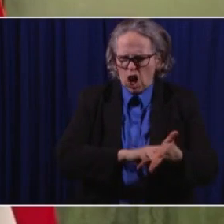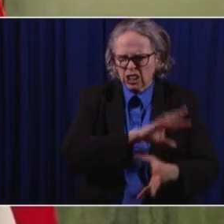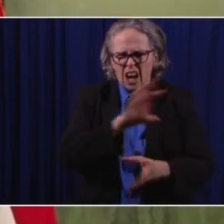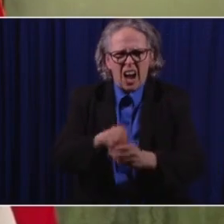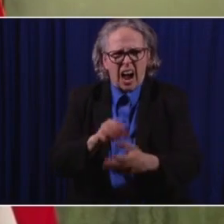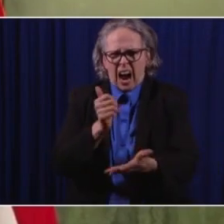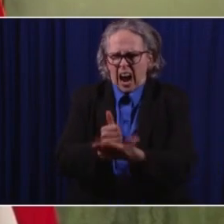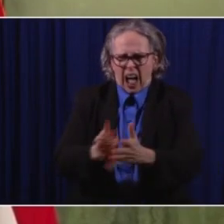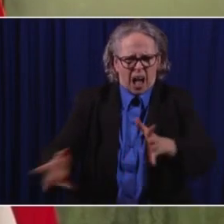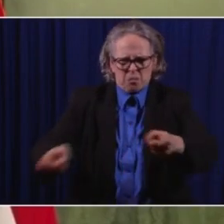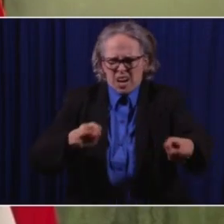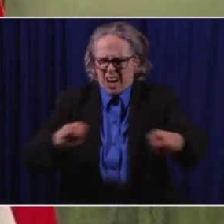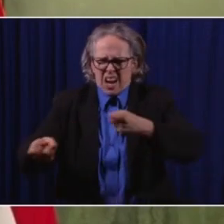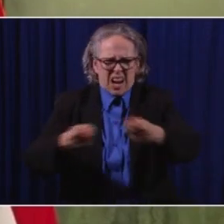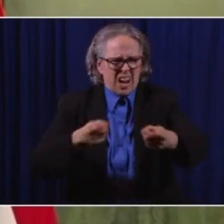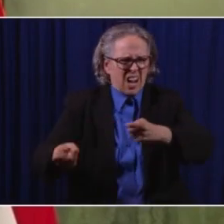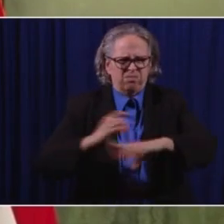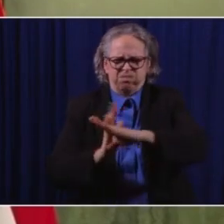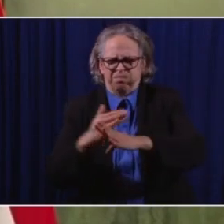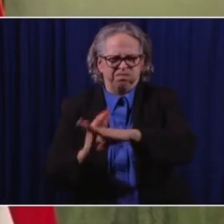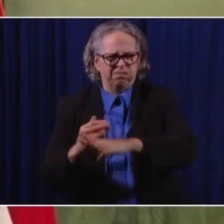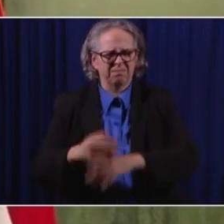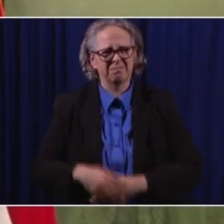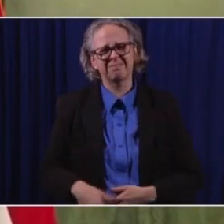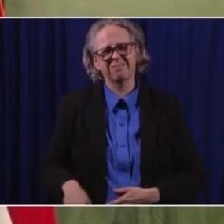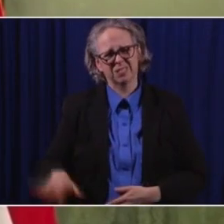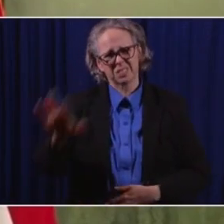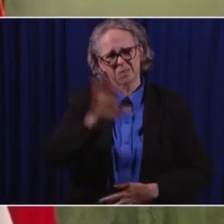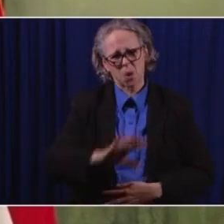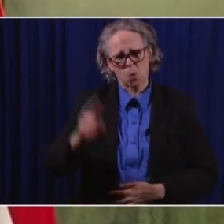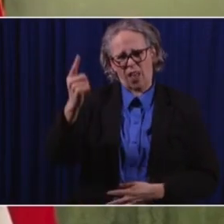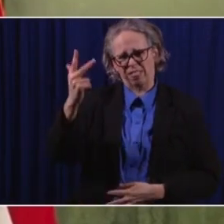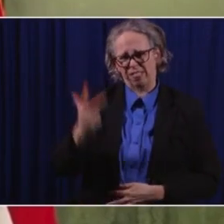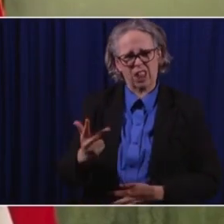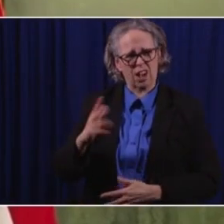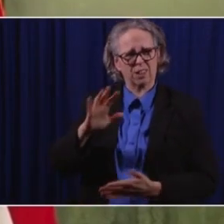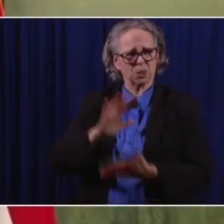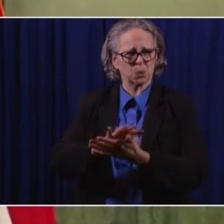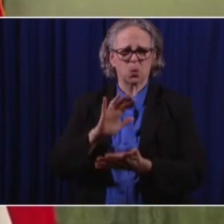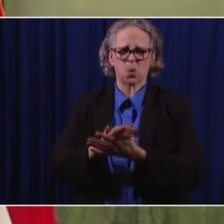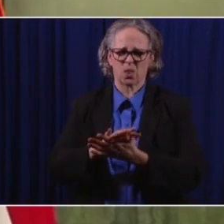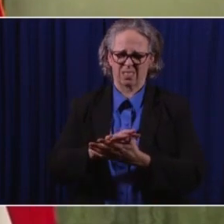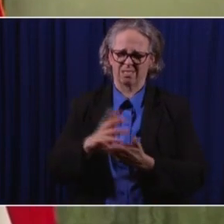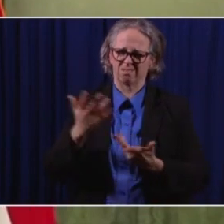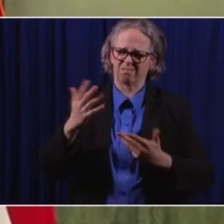districts, at least 1 case in a third of the school districts in the county. There